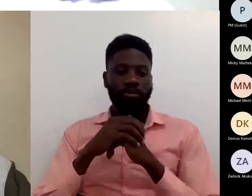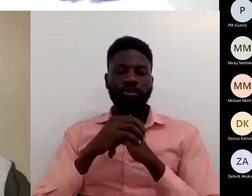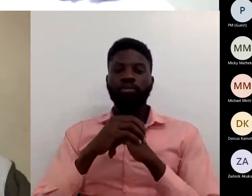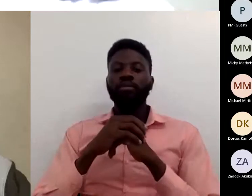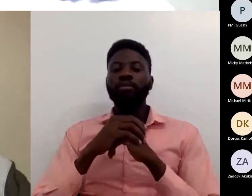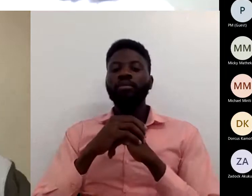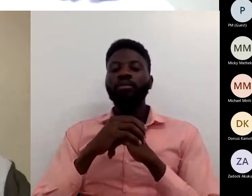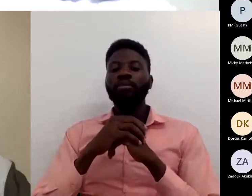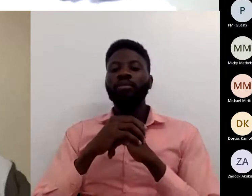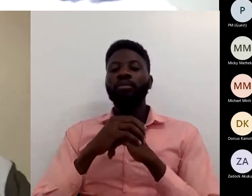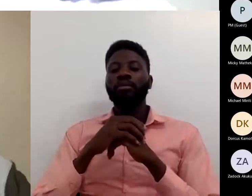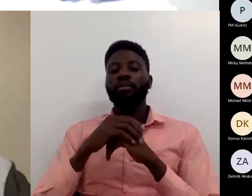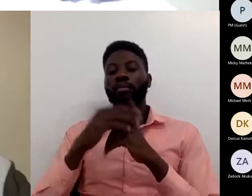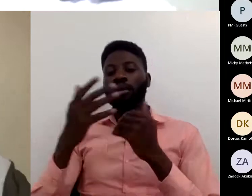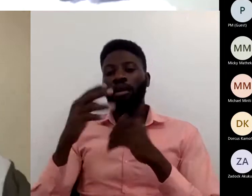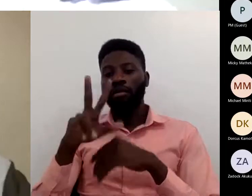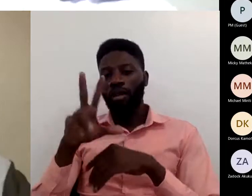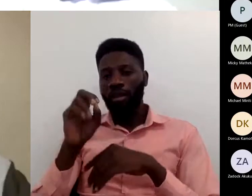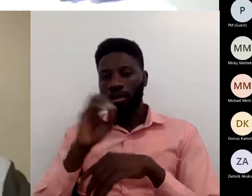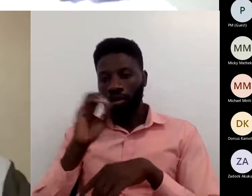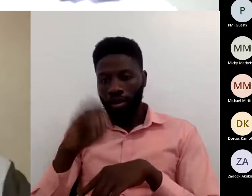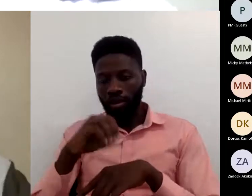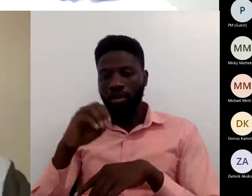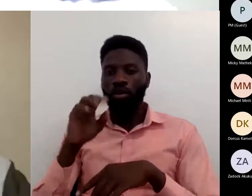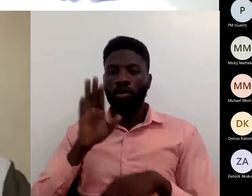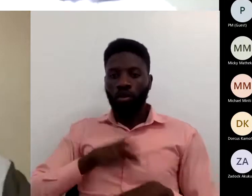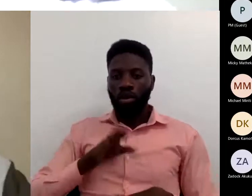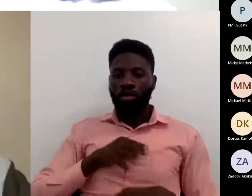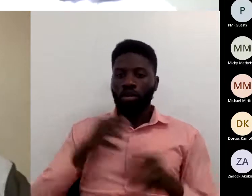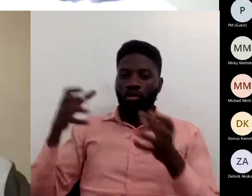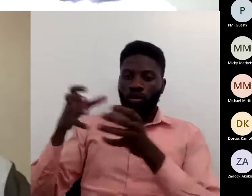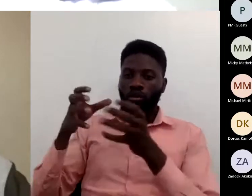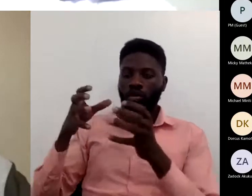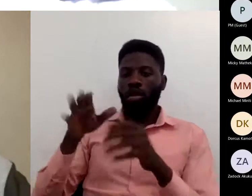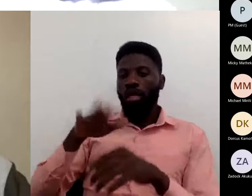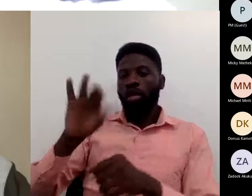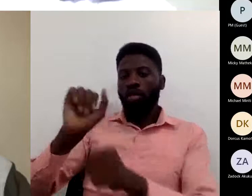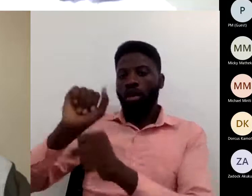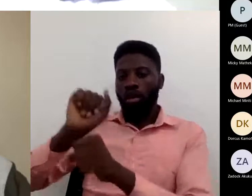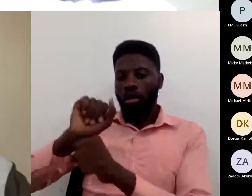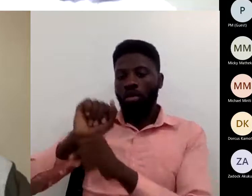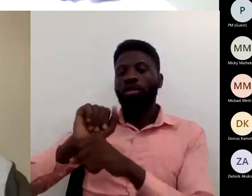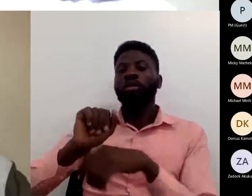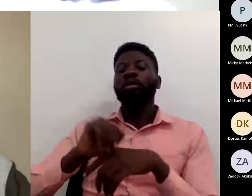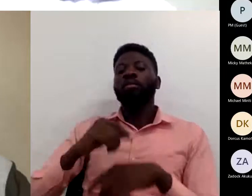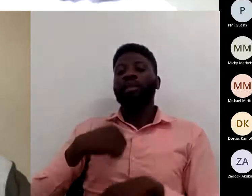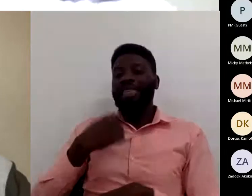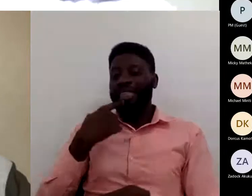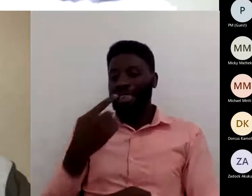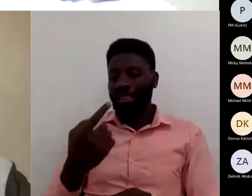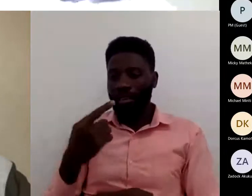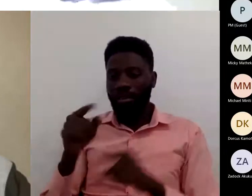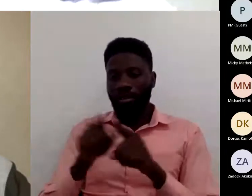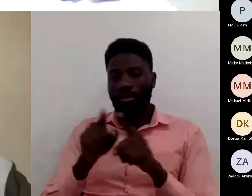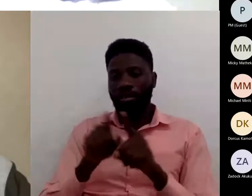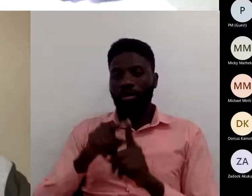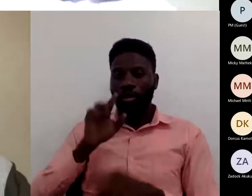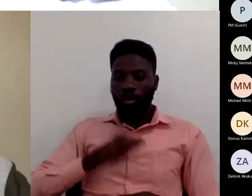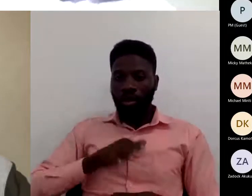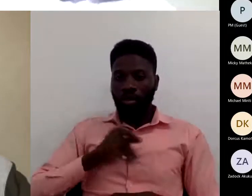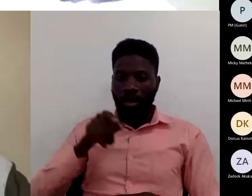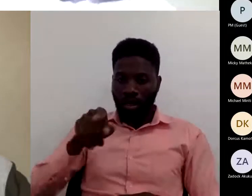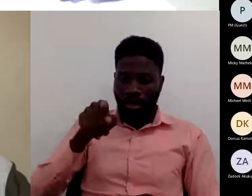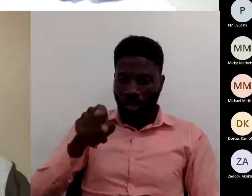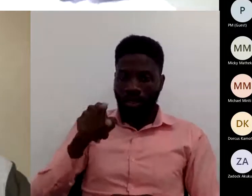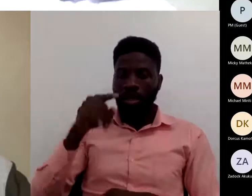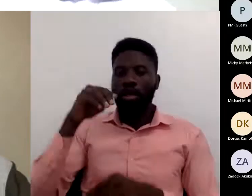of some women workforce in the workforce. And I must say, even for the ladies who are in